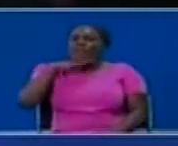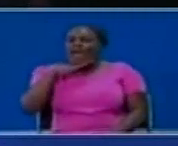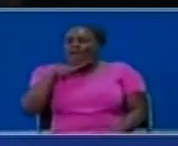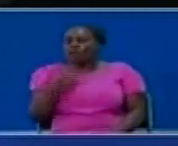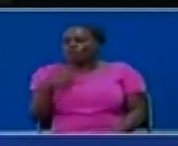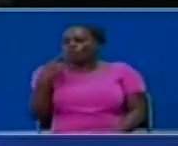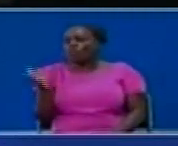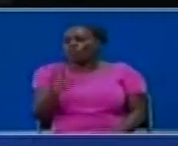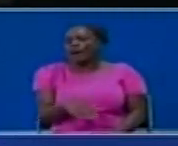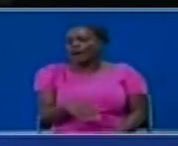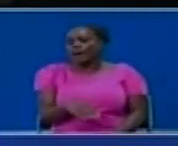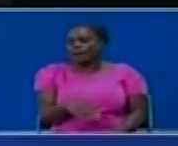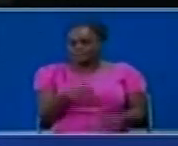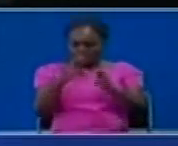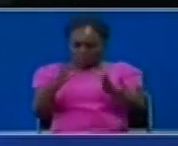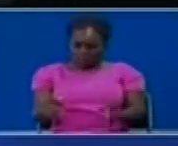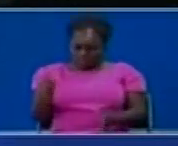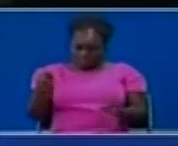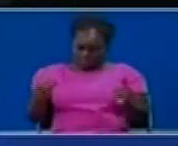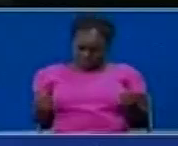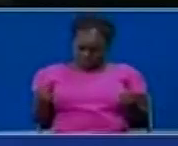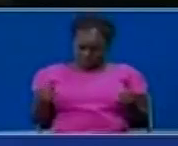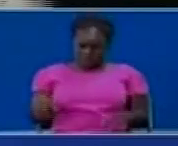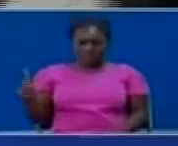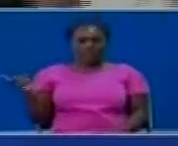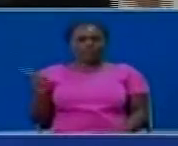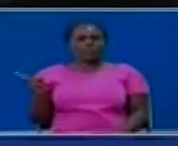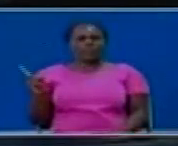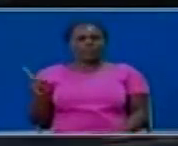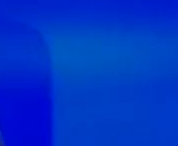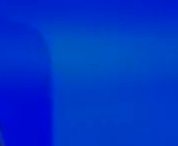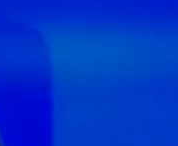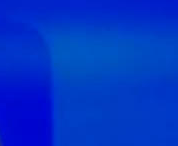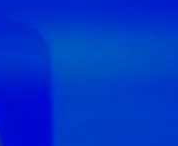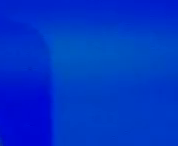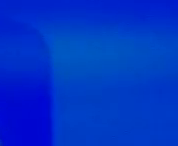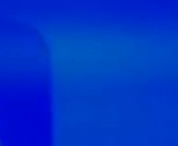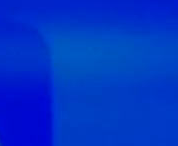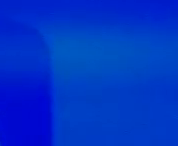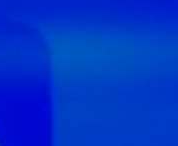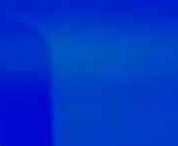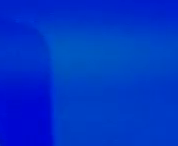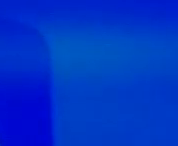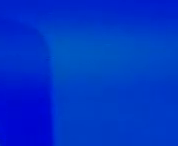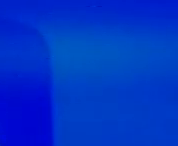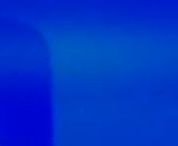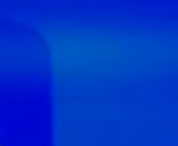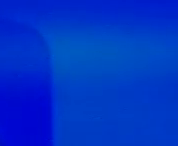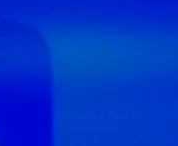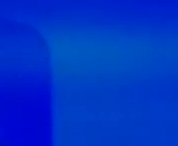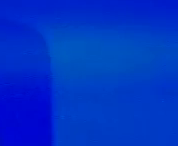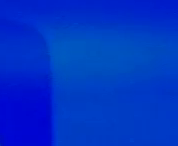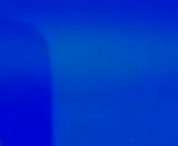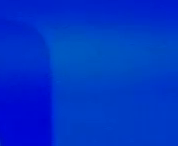strike? Nicholas Wambua, KTN News, Nairobi. Now, a section of Kenyans have complained about